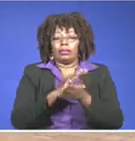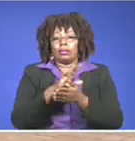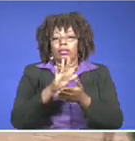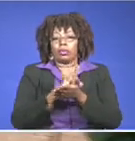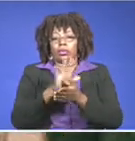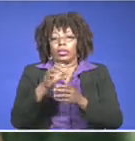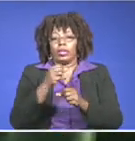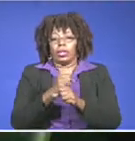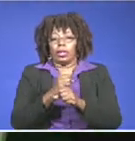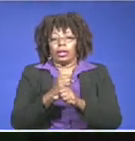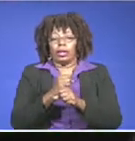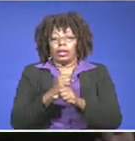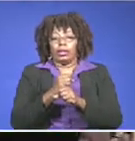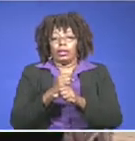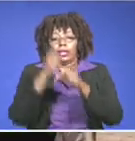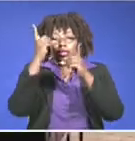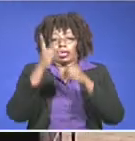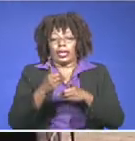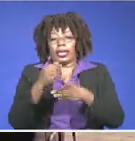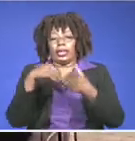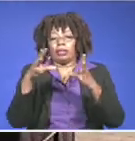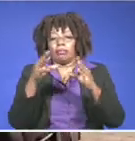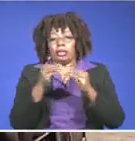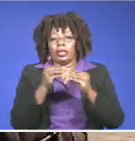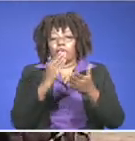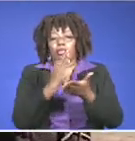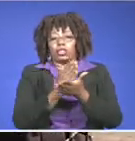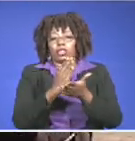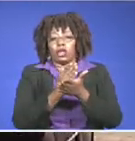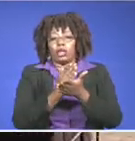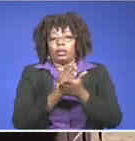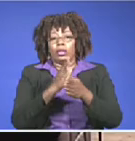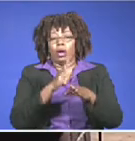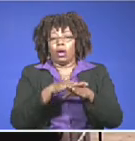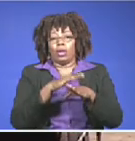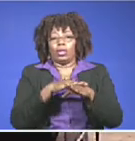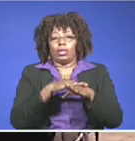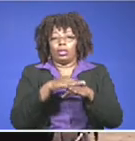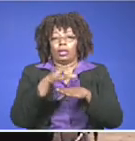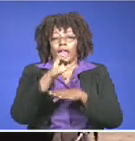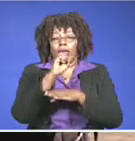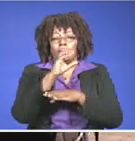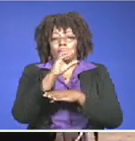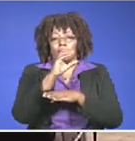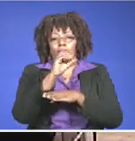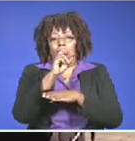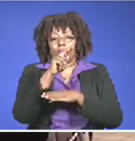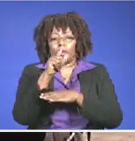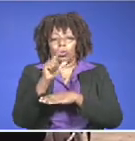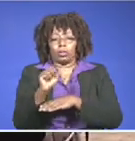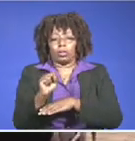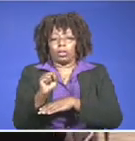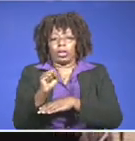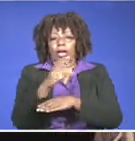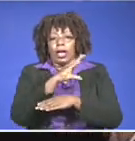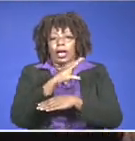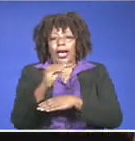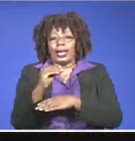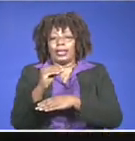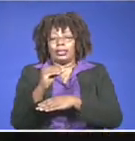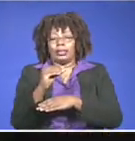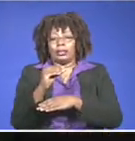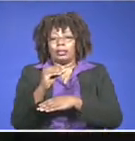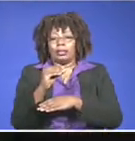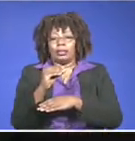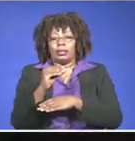He decided in a council meeting that they would ban the wearing of stoles and the creative designing